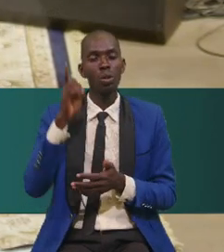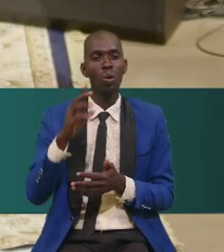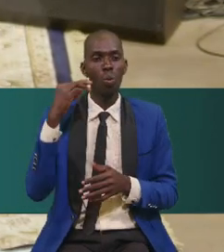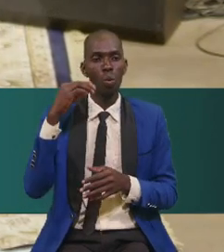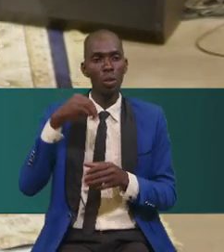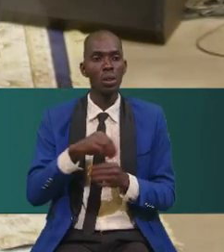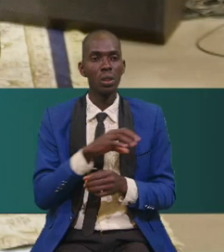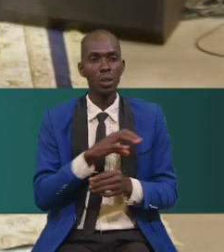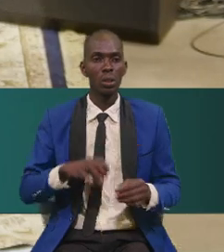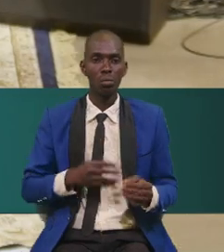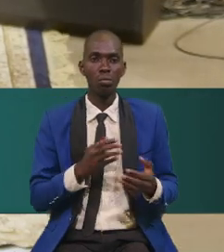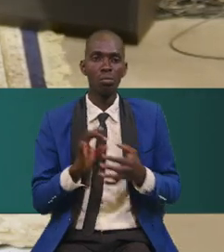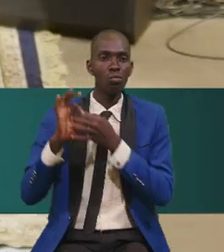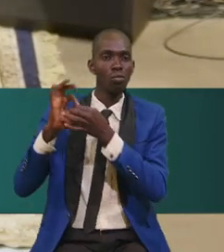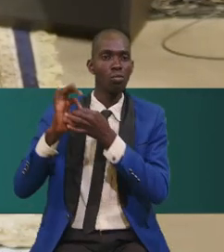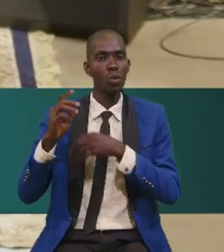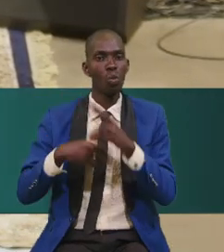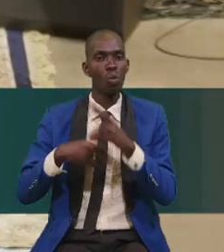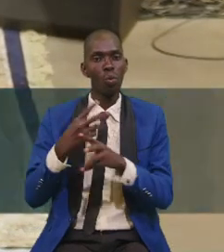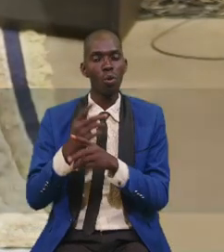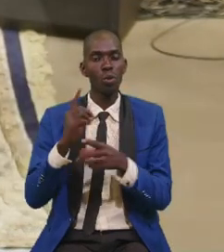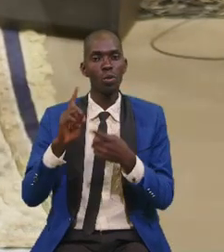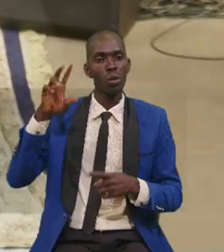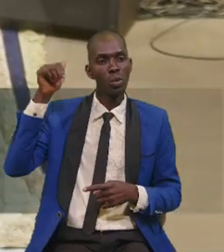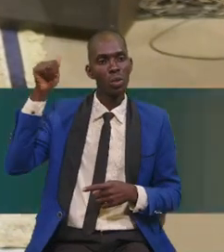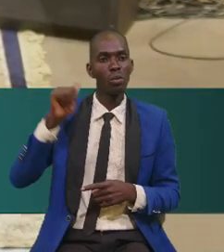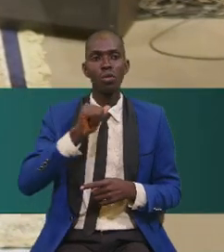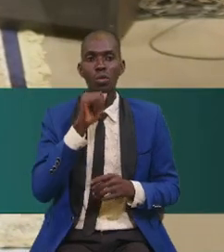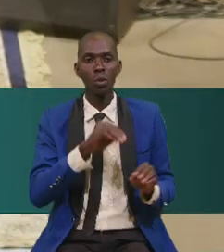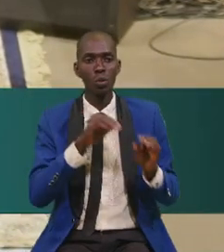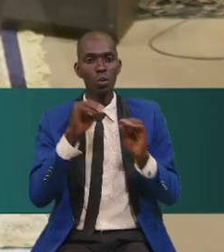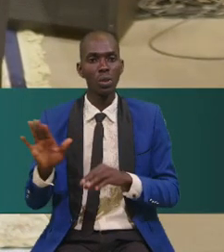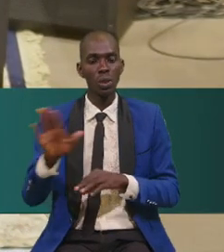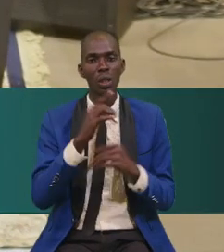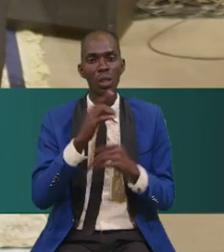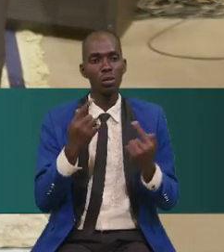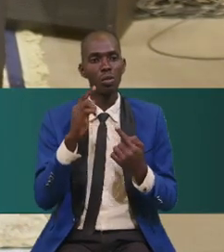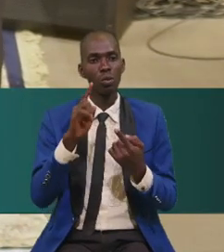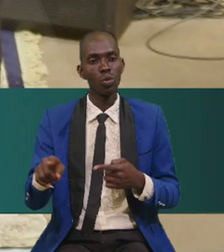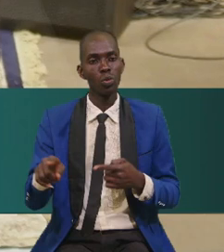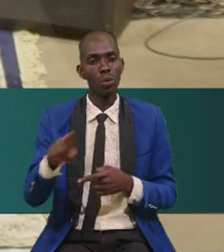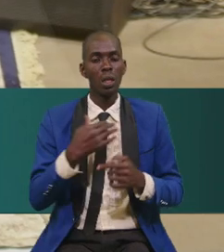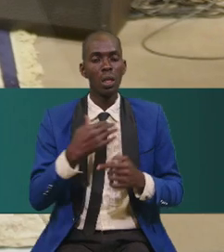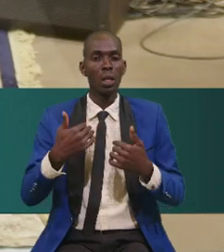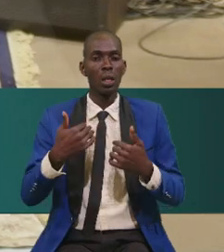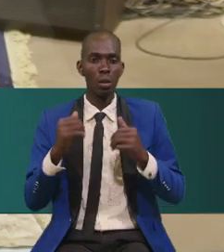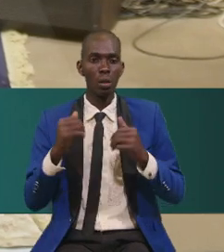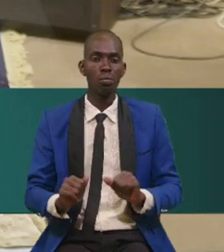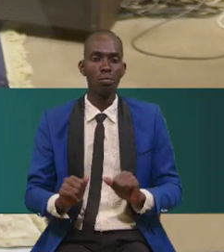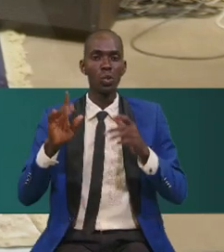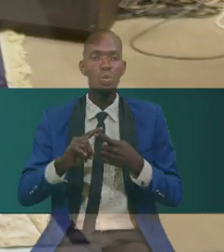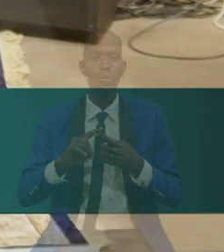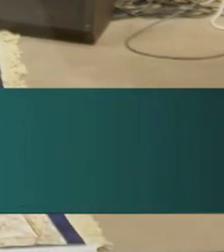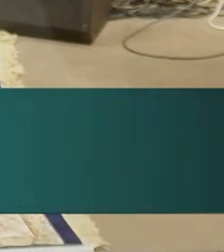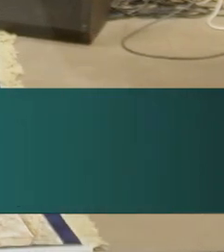not imputing their trespasses unto them, and has committed unto us the word of